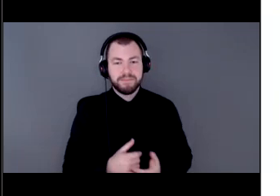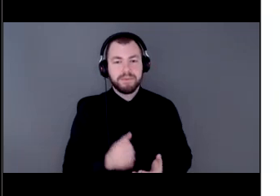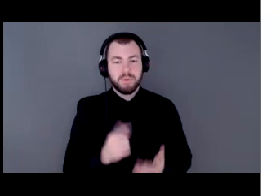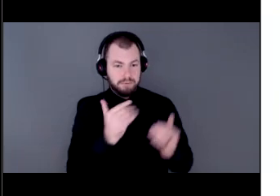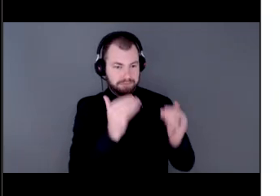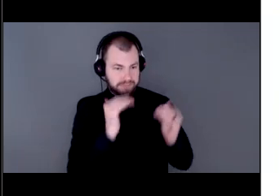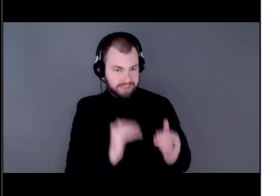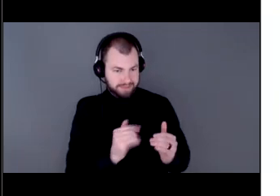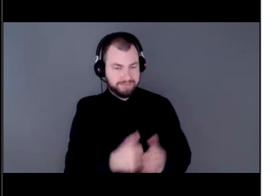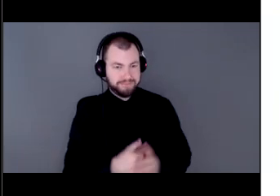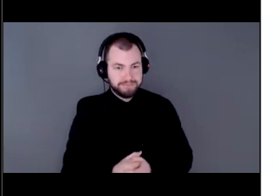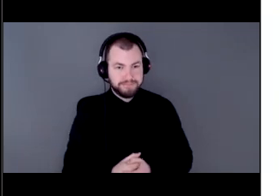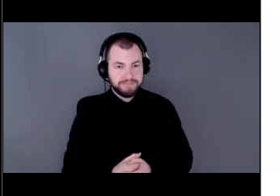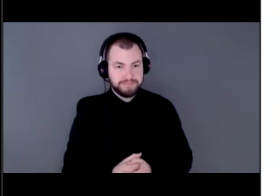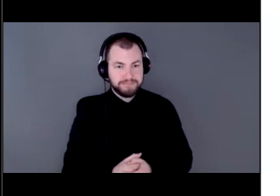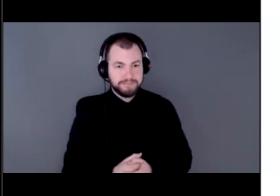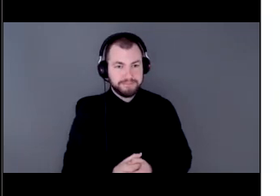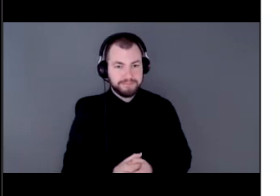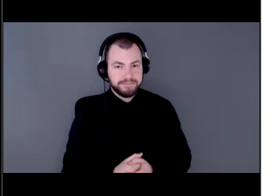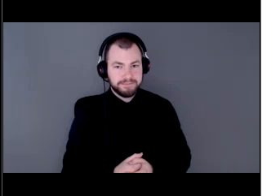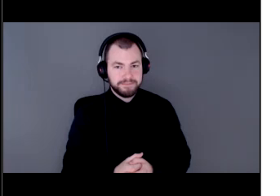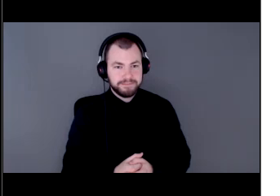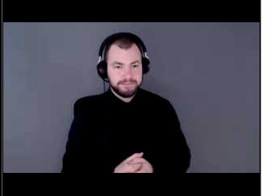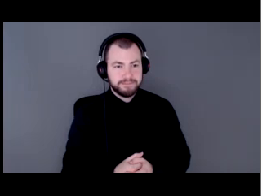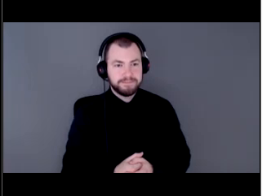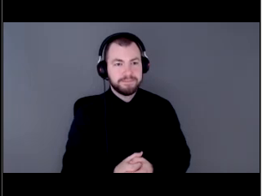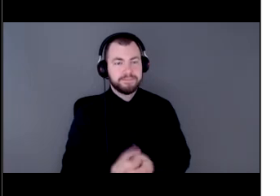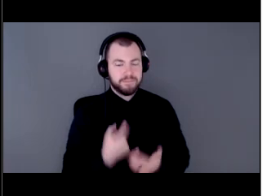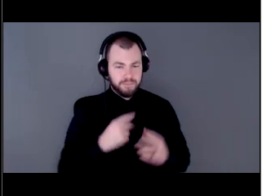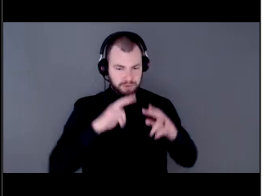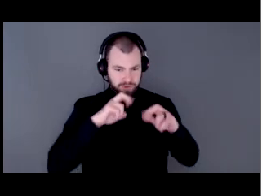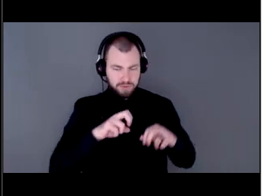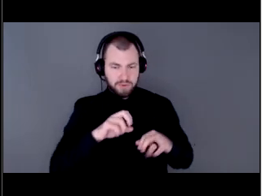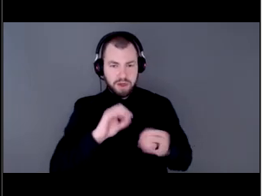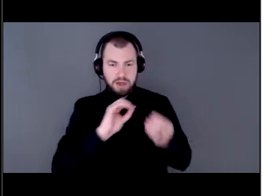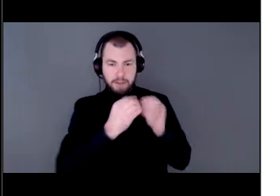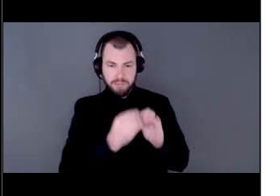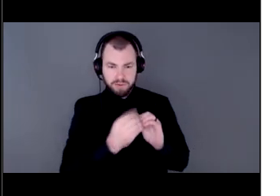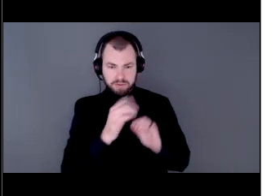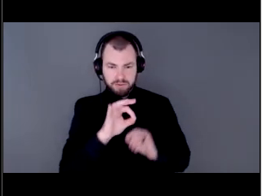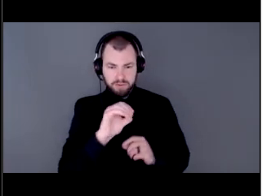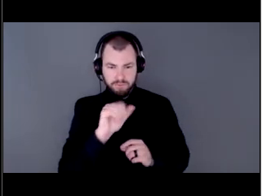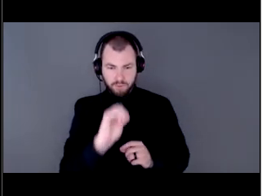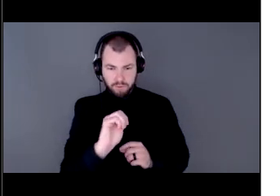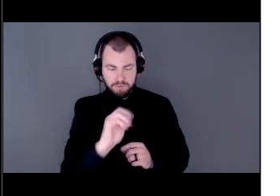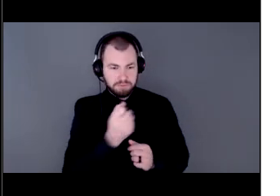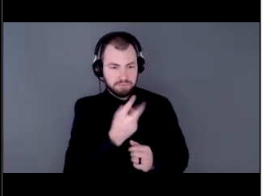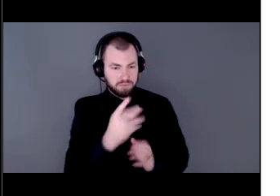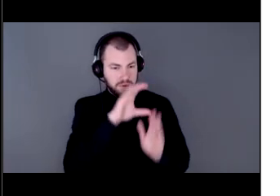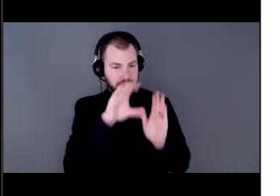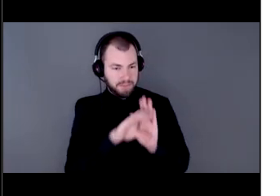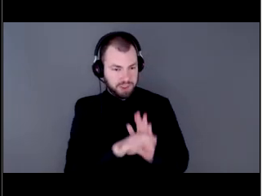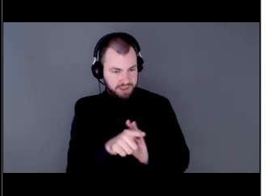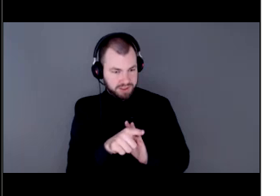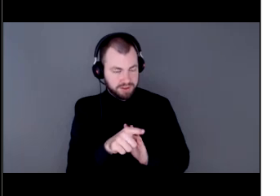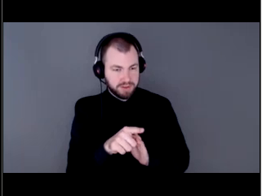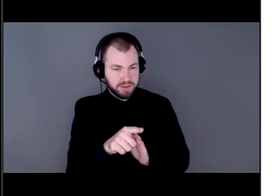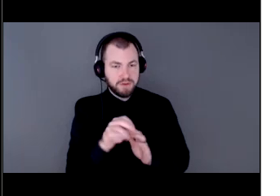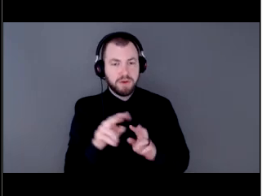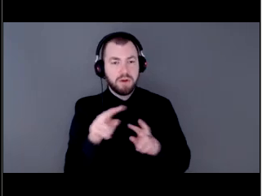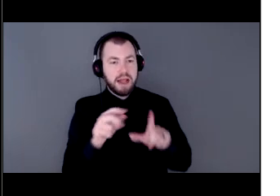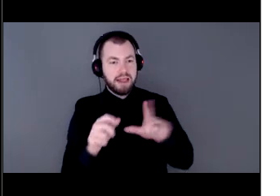please. As we look at foam in numbers, so I have a couple of images here. So if you look at the one to your